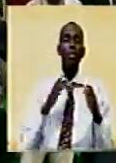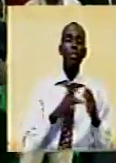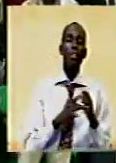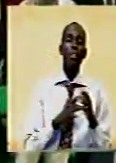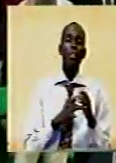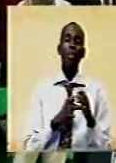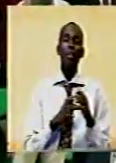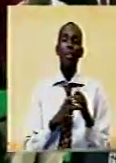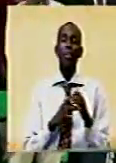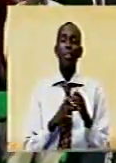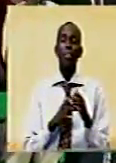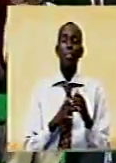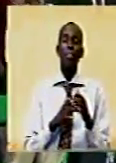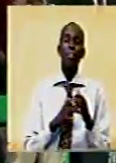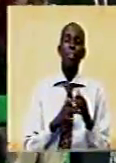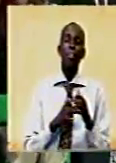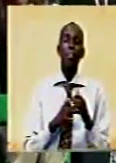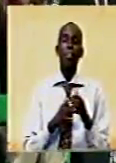Jesus.